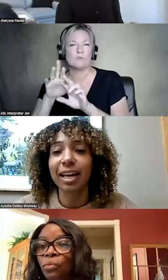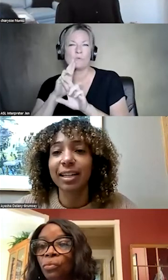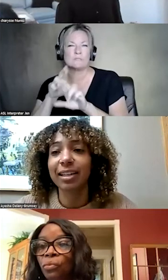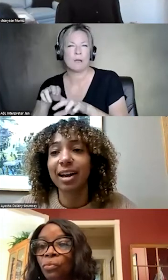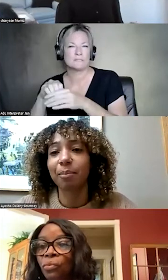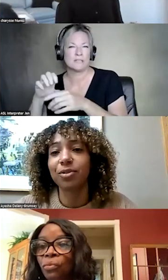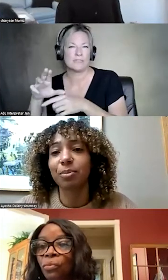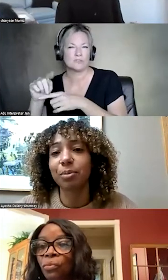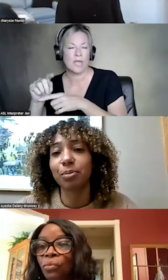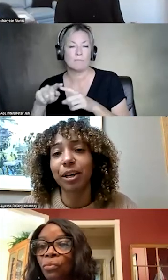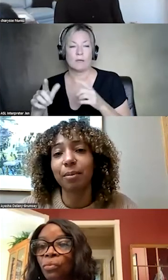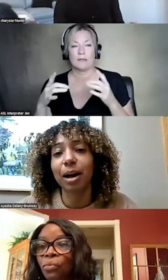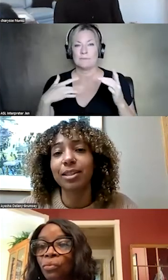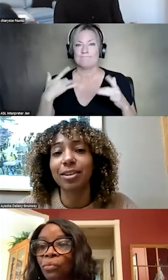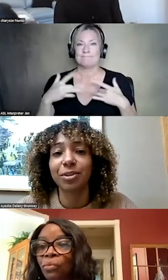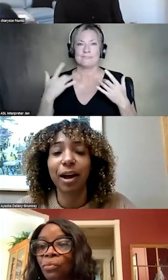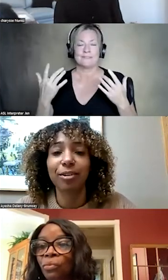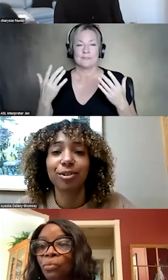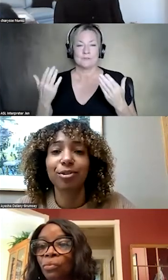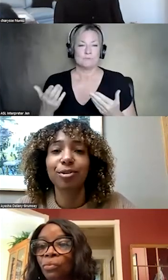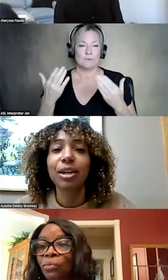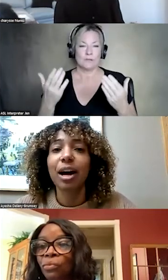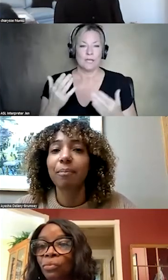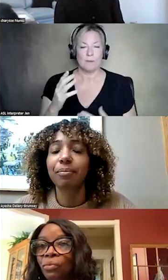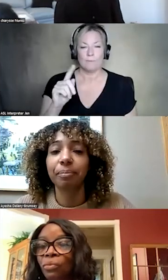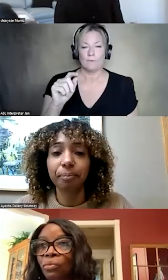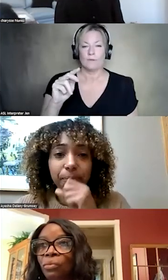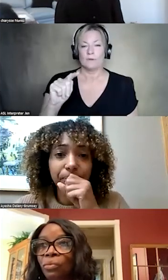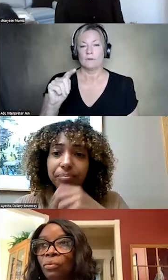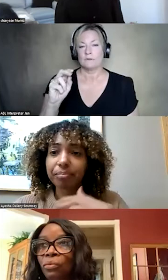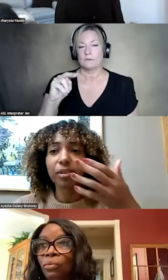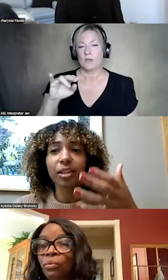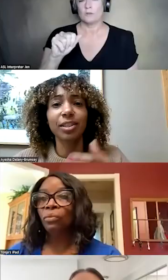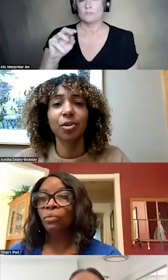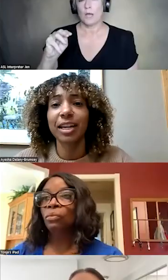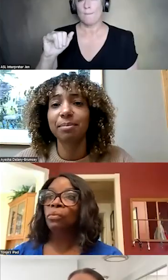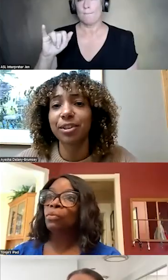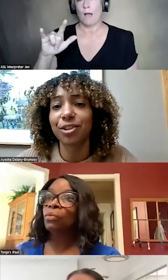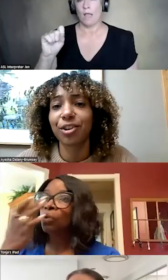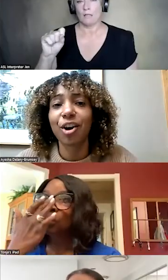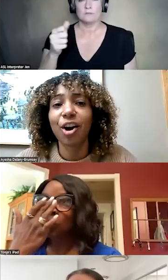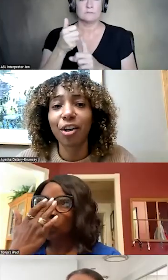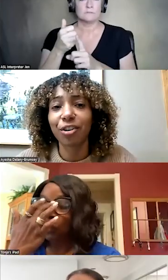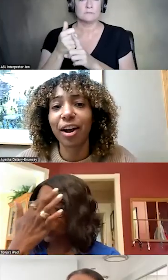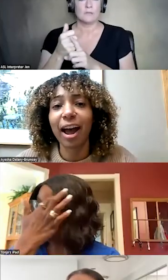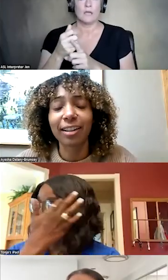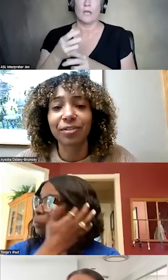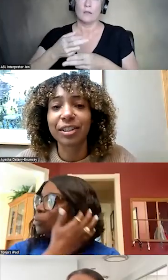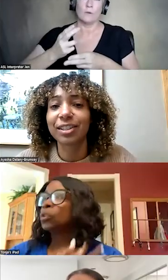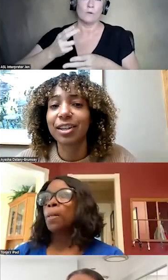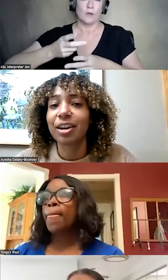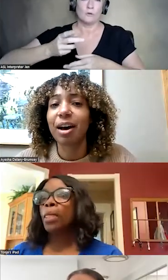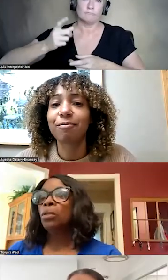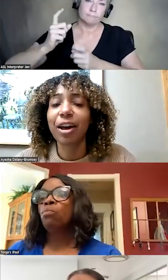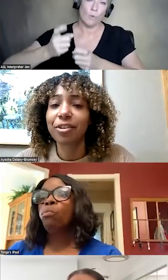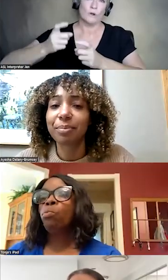really excited to be able to bring up Tanja Miles, who is an ordained minister, author,